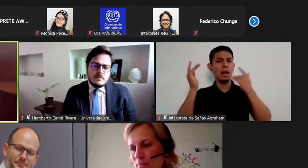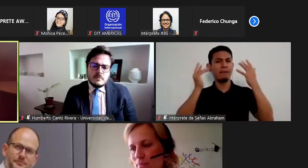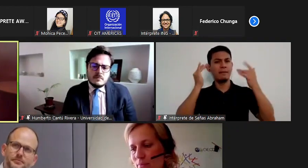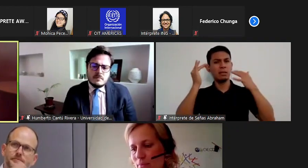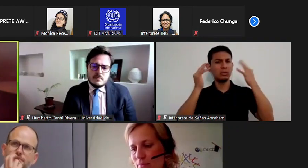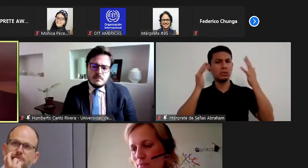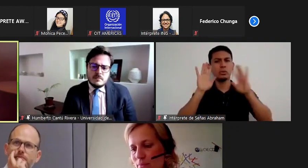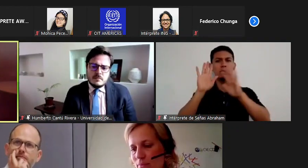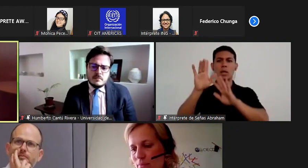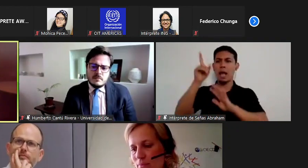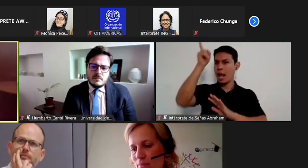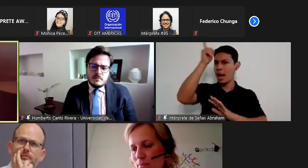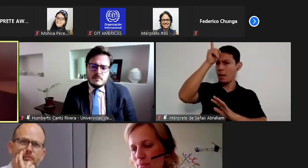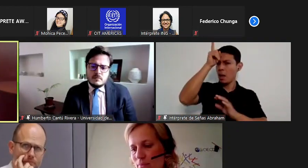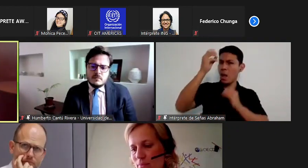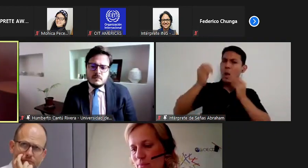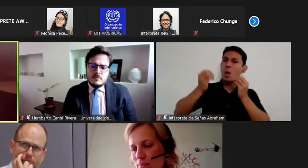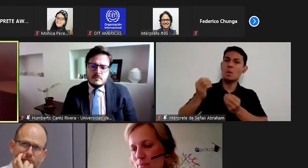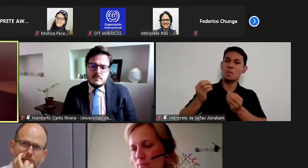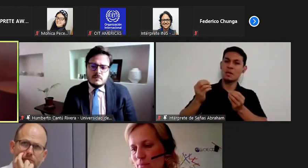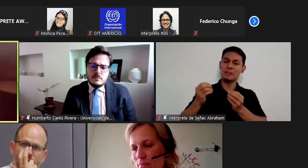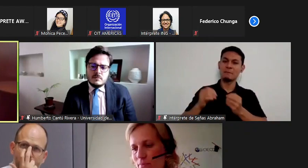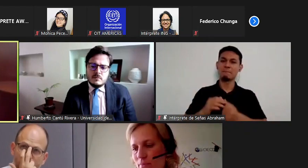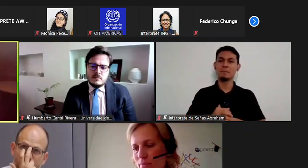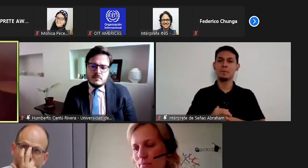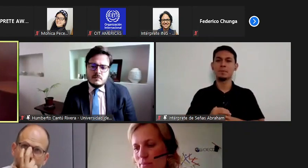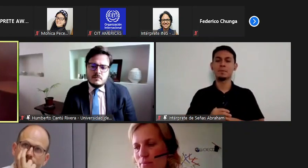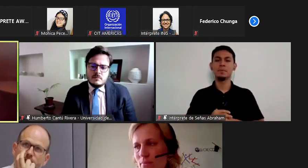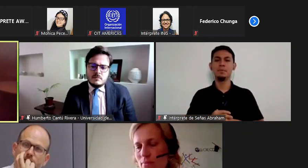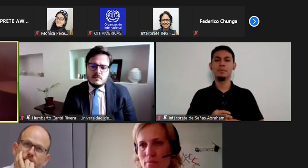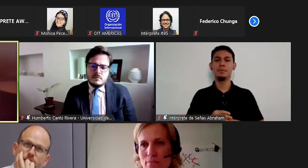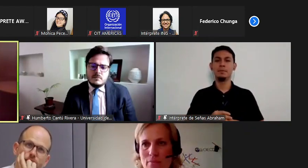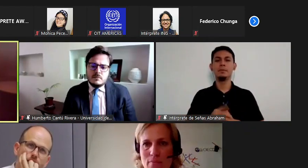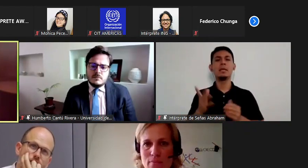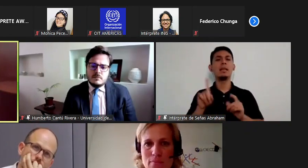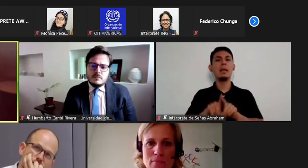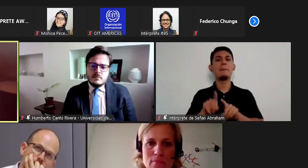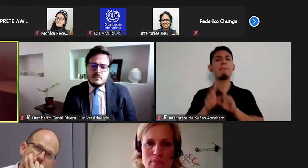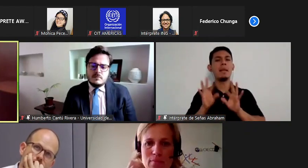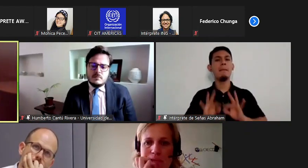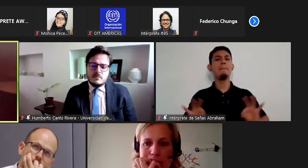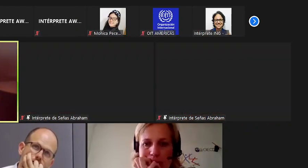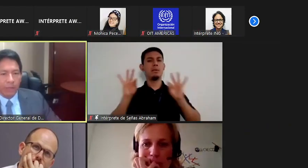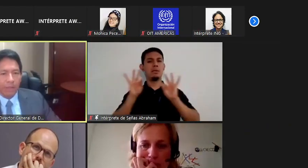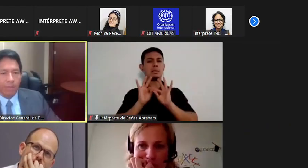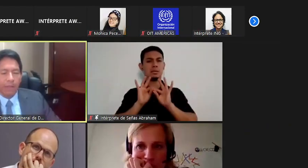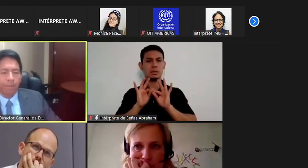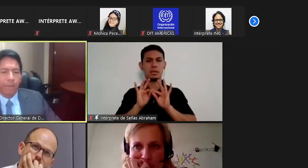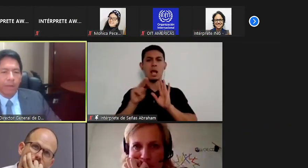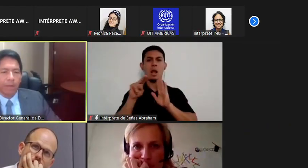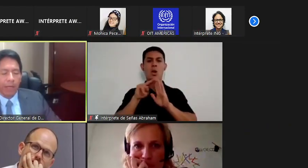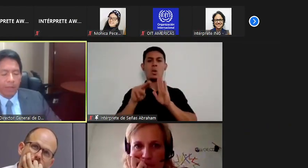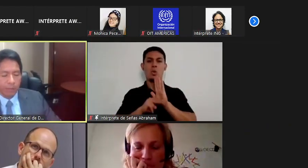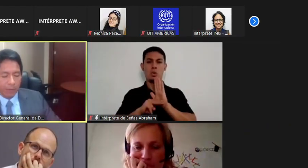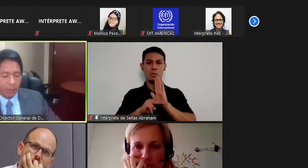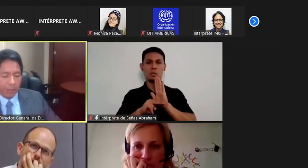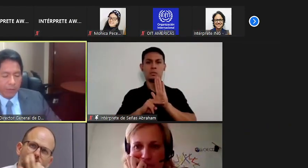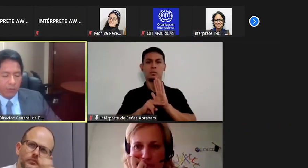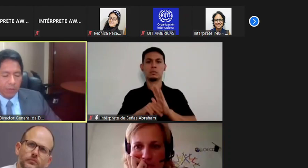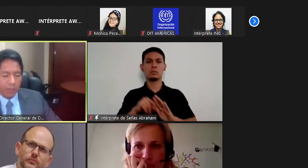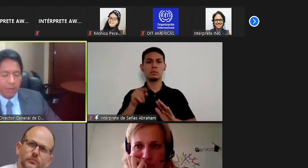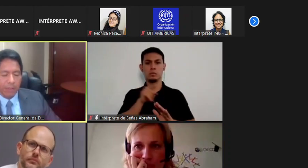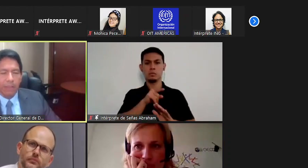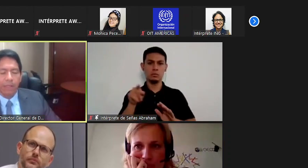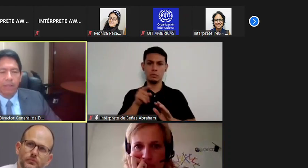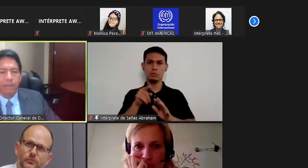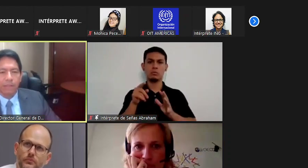advantage of the reflection based on the germans perspective and one is has to do with the importance of uh the